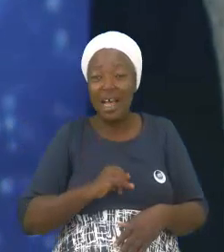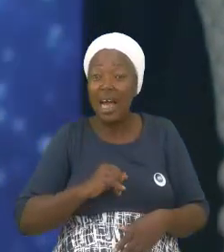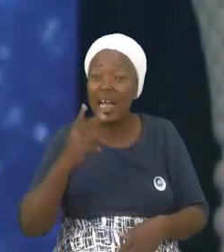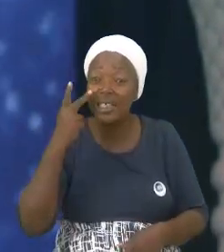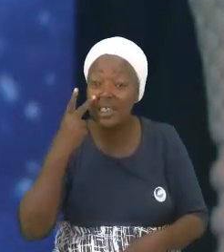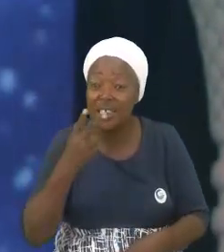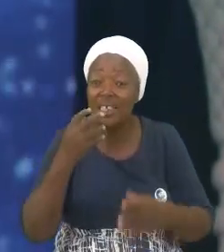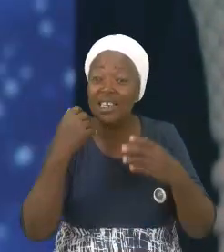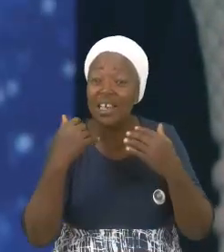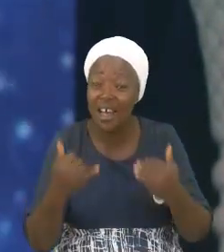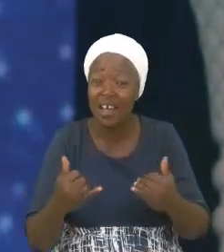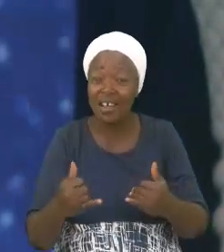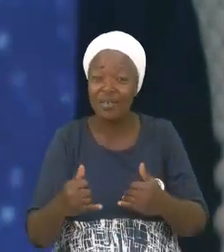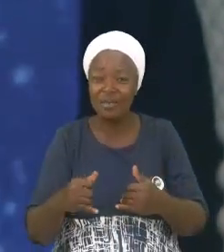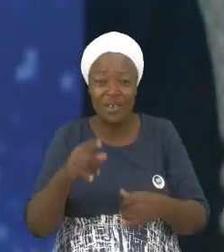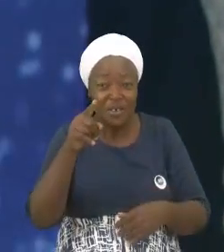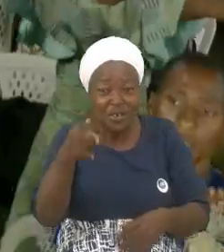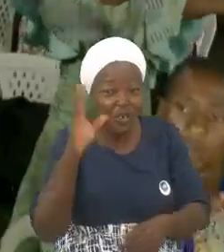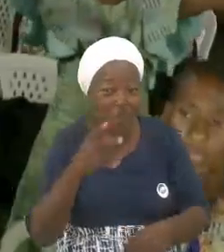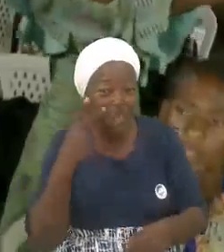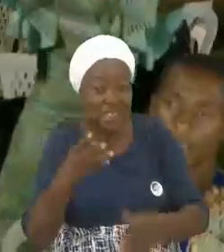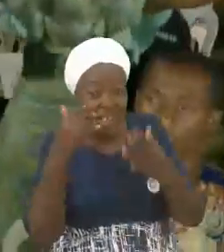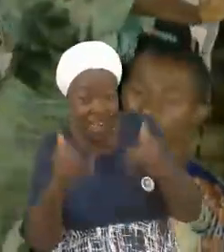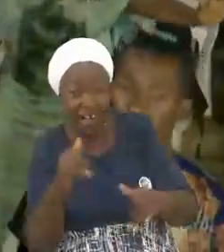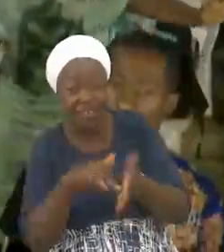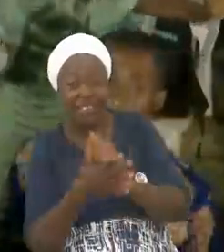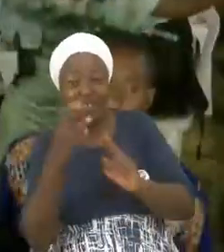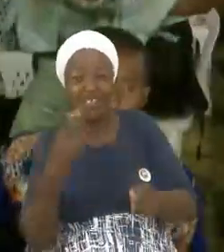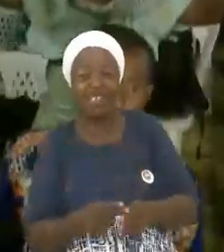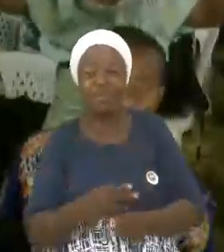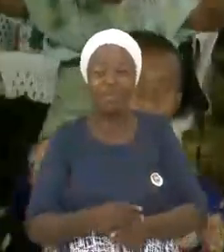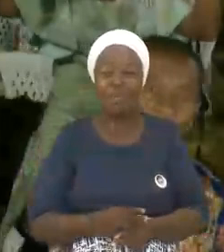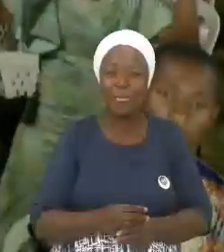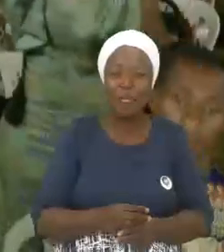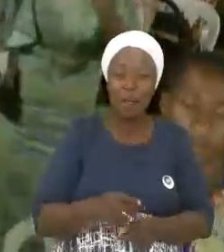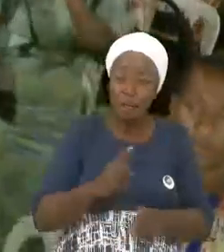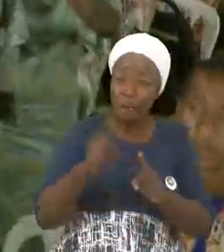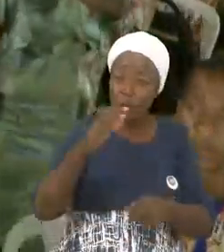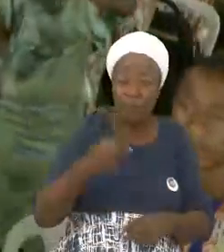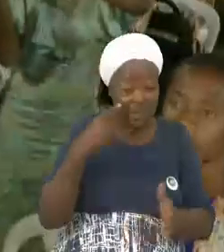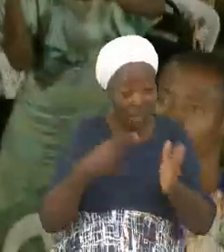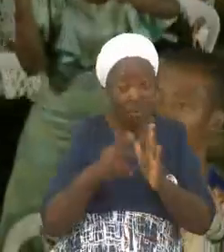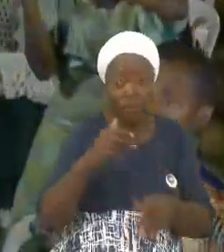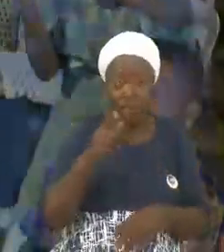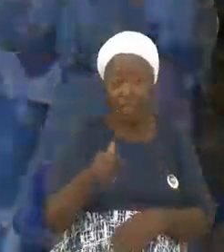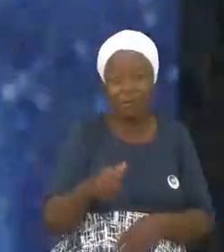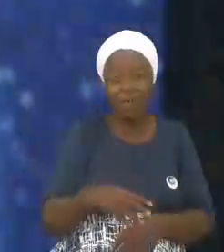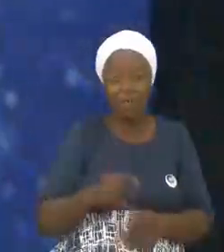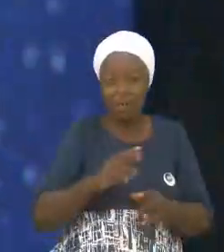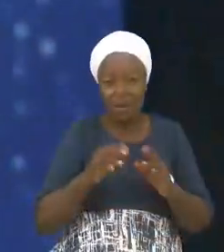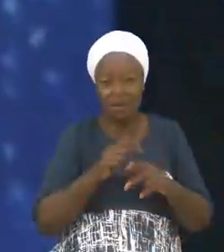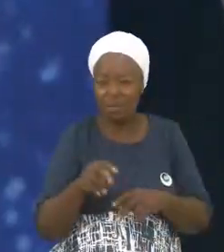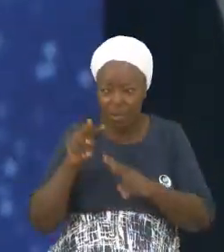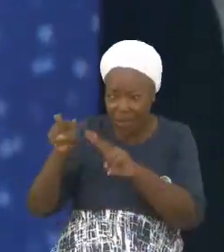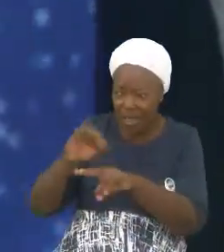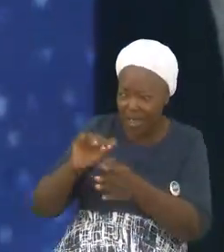now. You will see now. But you must check up. You must check up. You must be looking at that